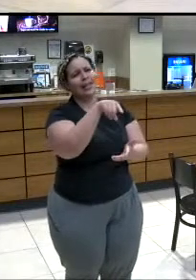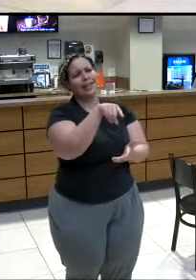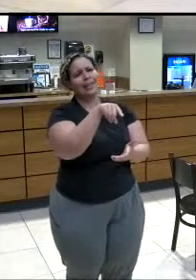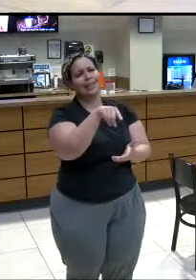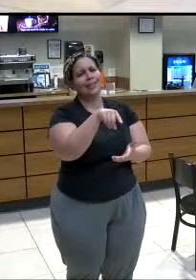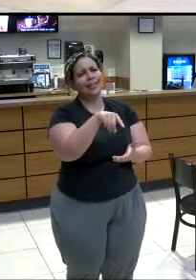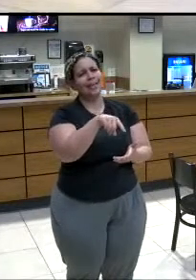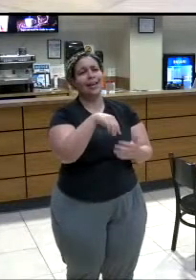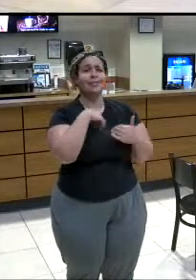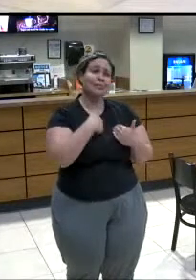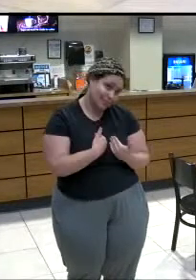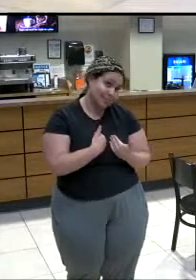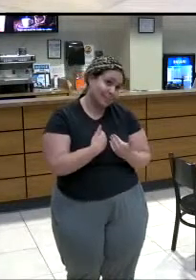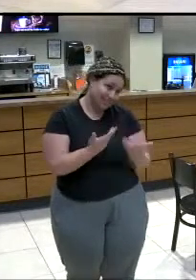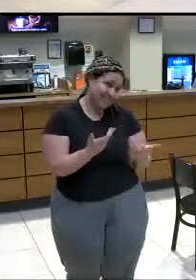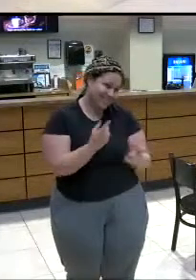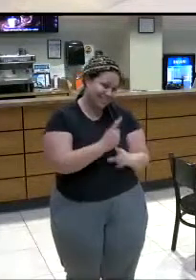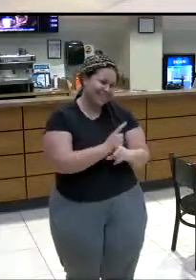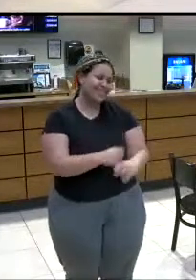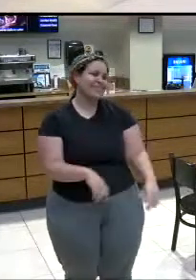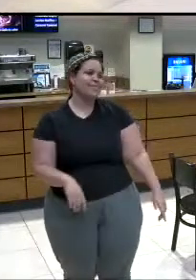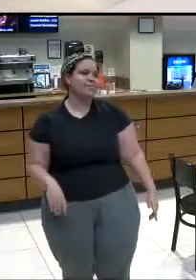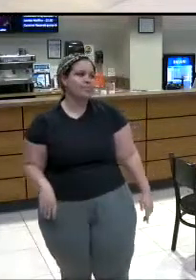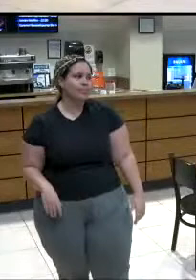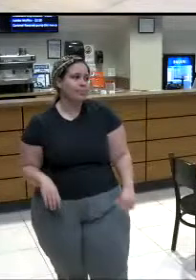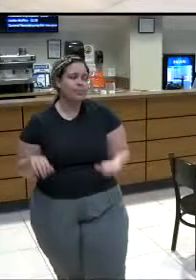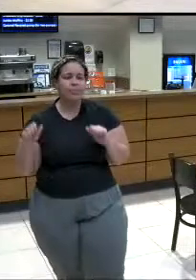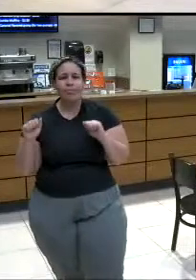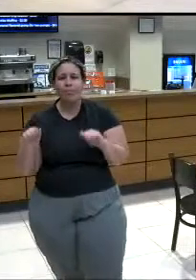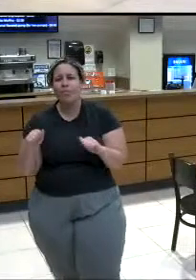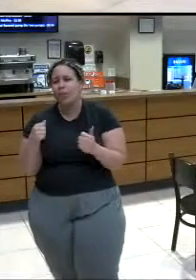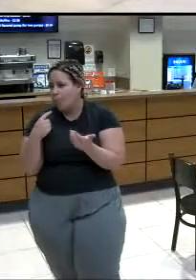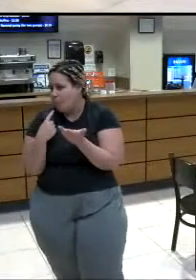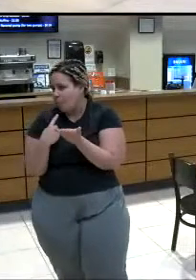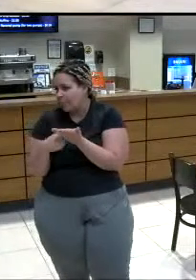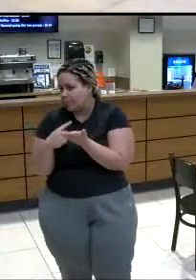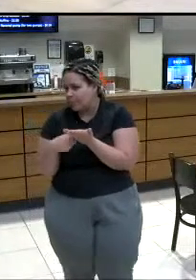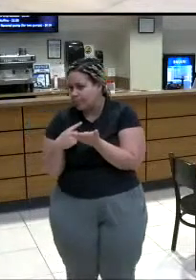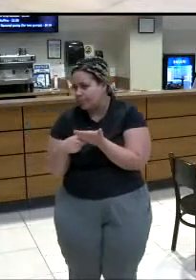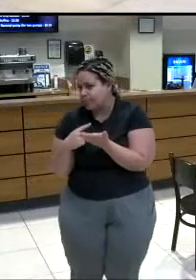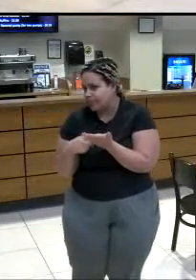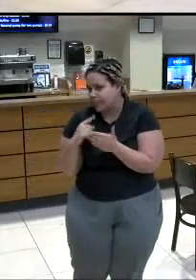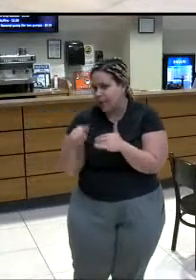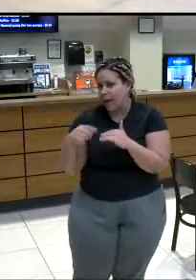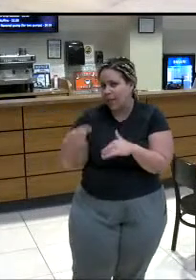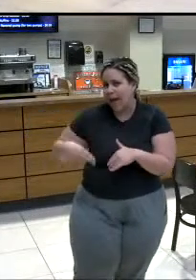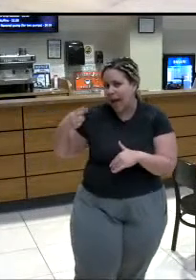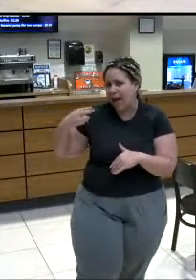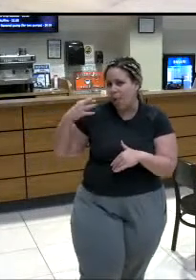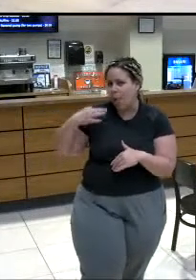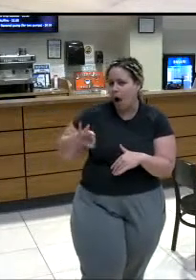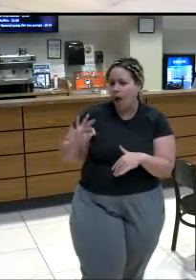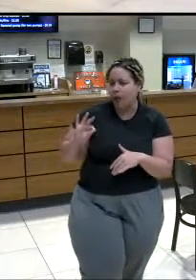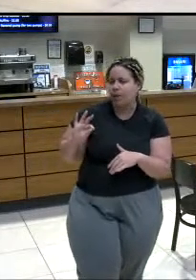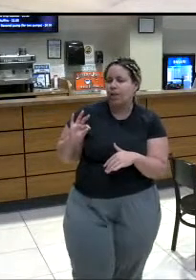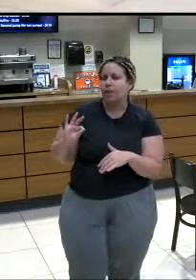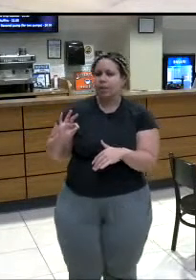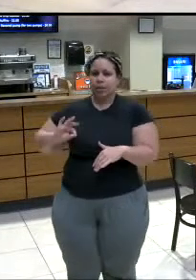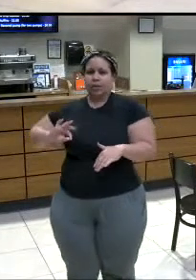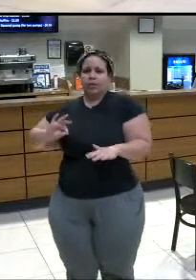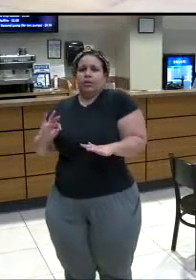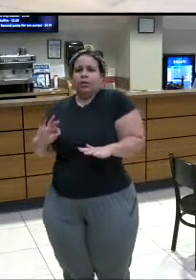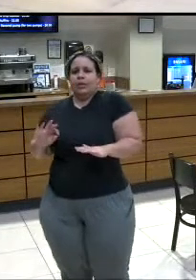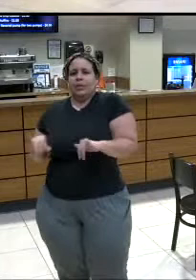fatigued. Can you talk a little about the high quality standard-based